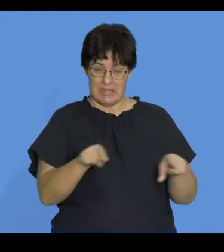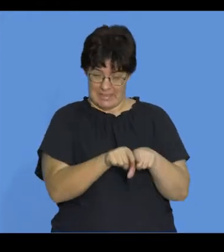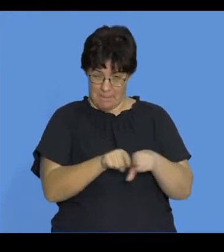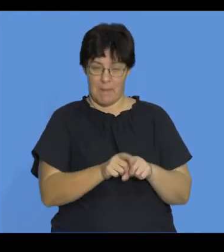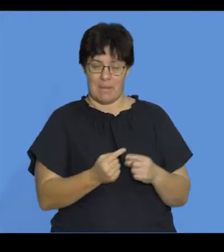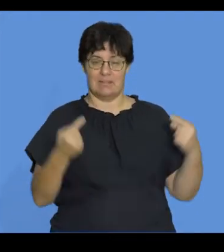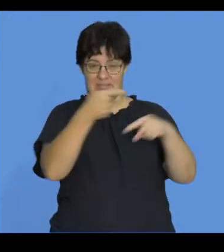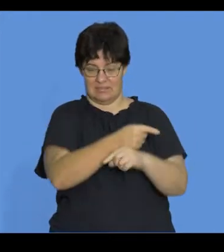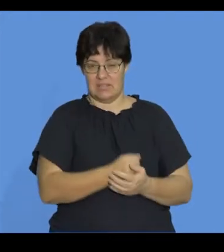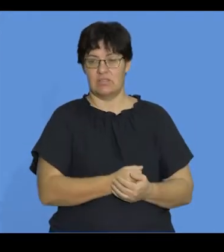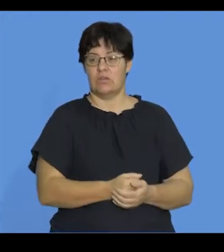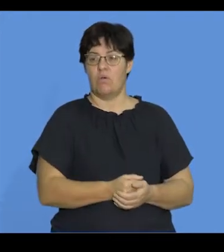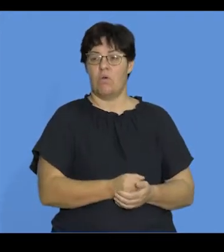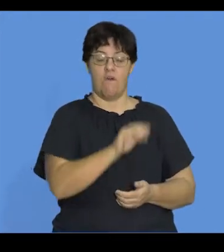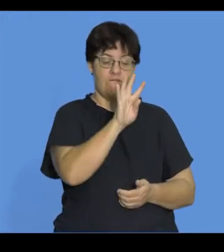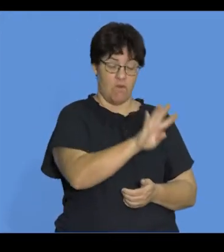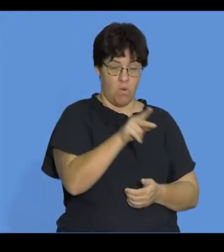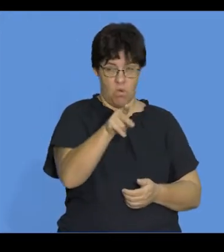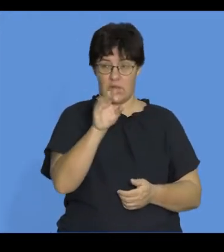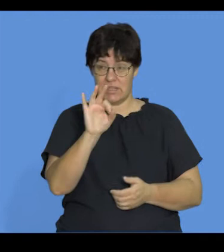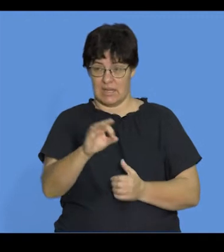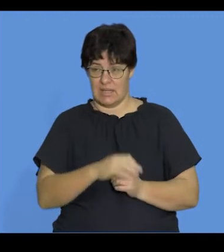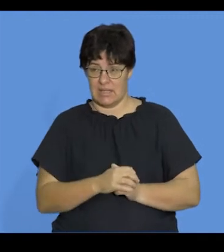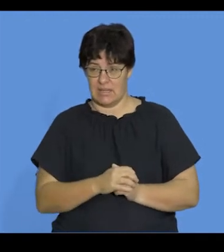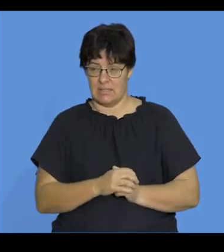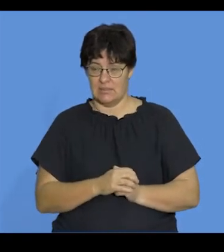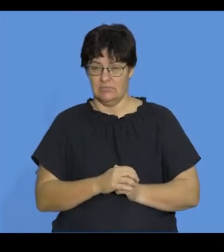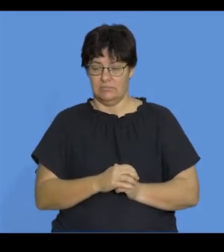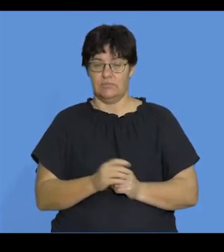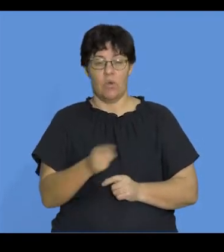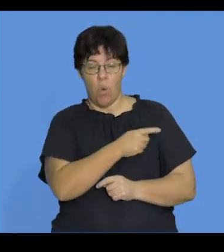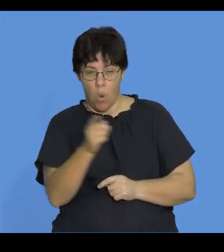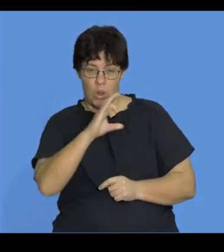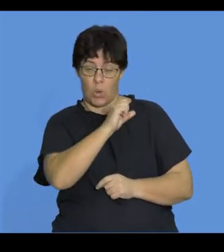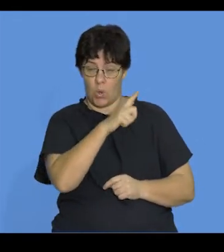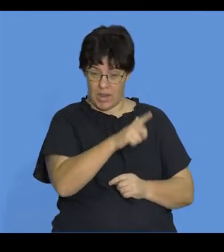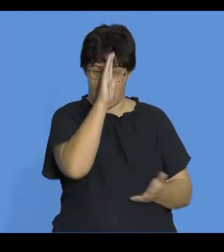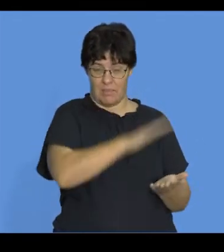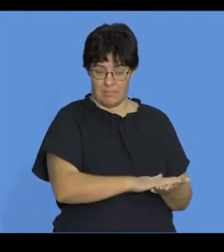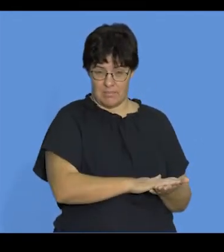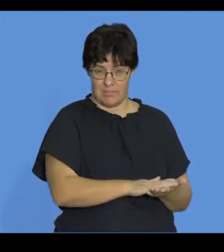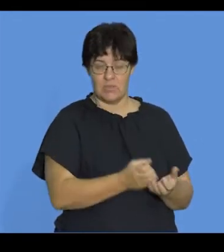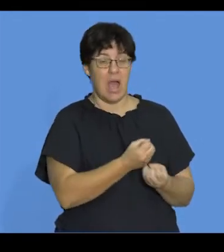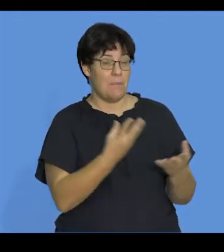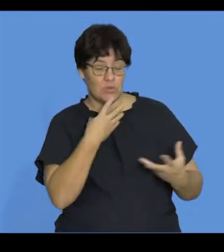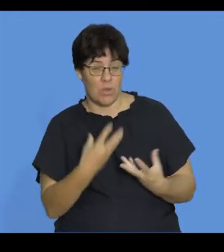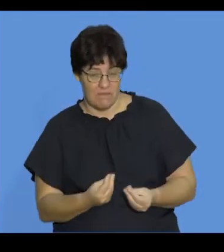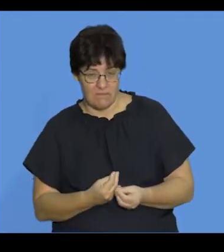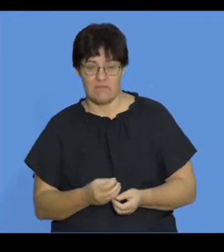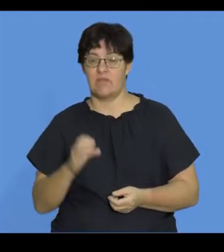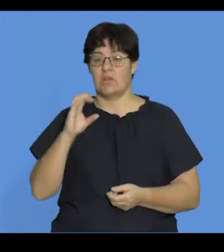of 4:3, all right? Let's say all the chlorine reacts. Okay, how much of chlorine do we